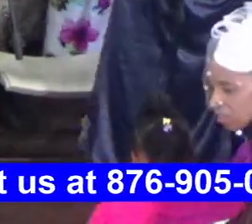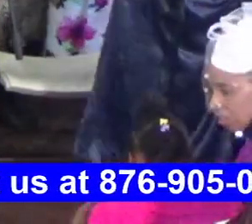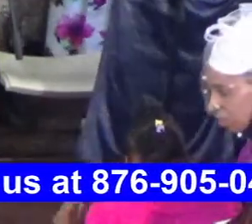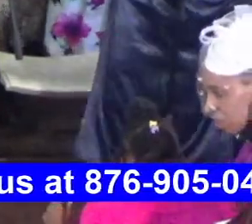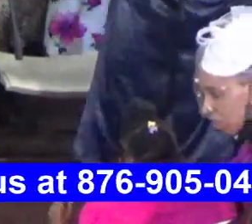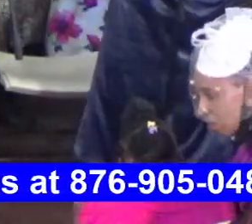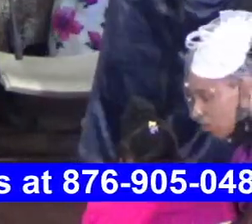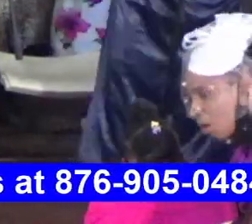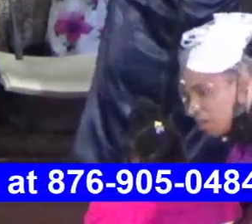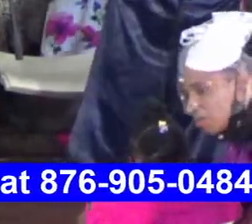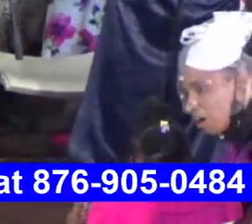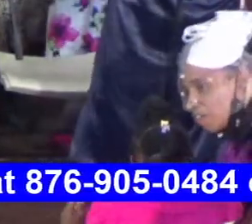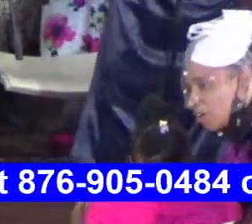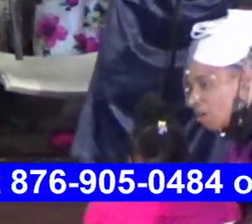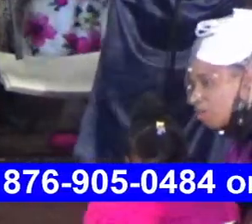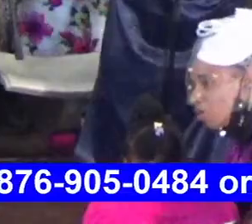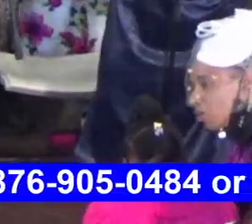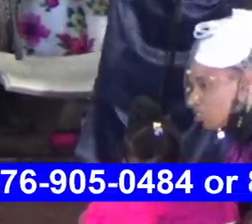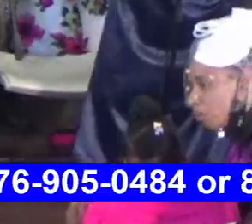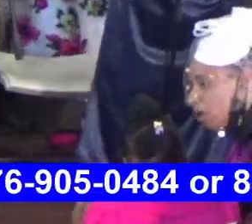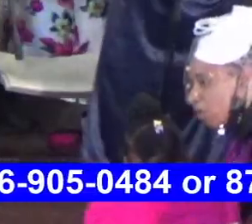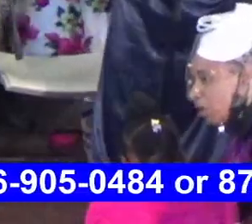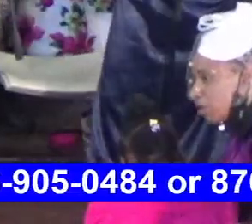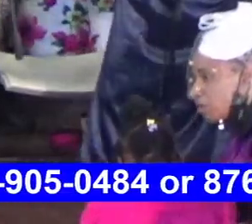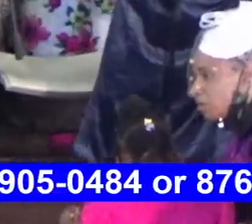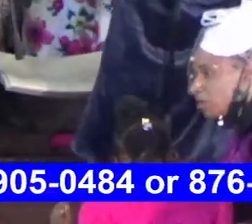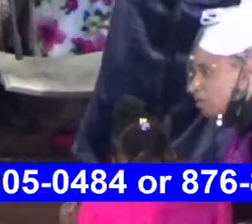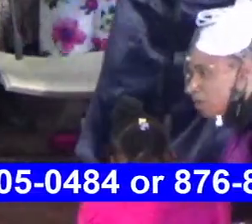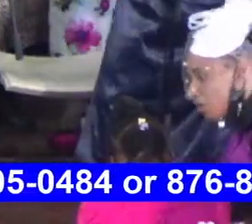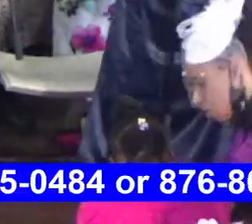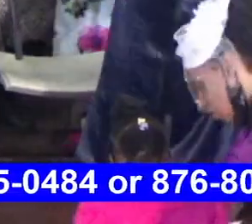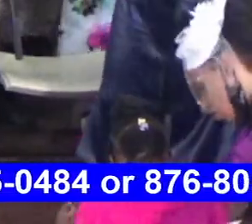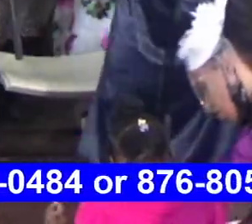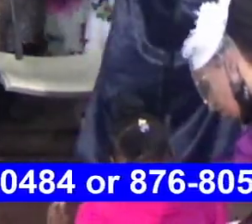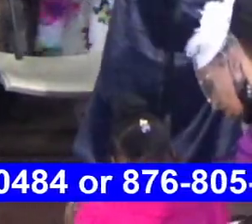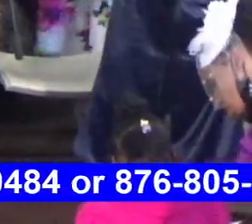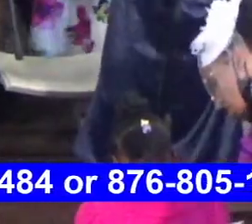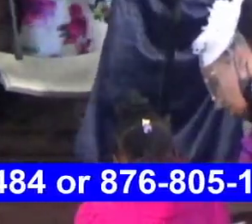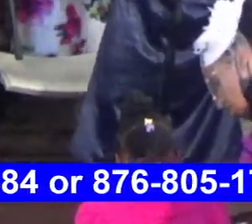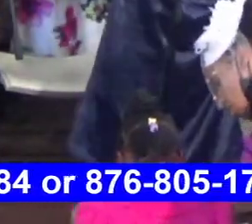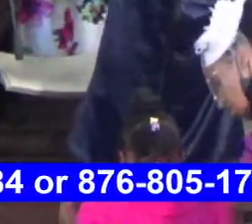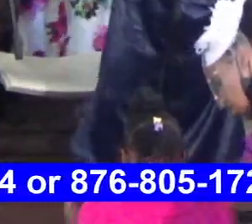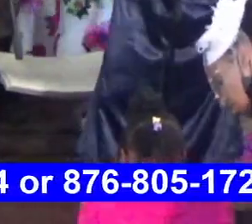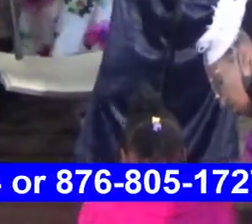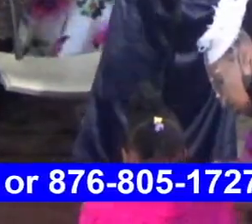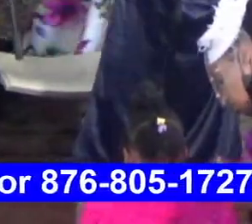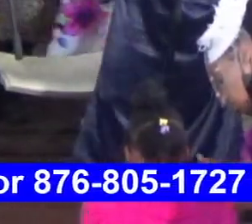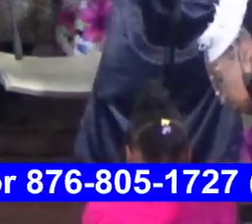Tell me what more can Jesus do? He has made a